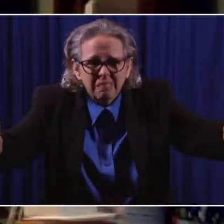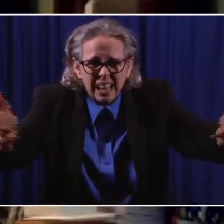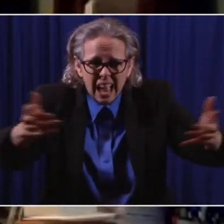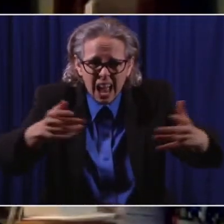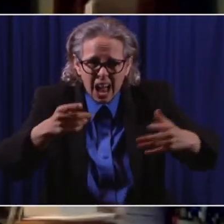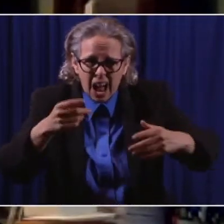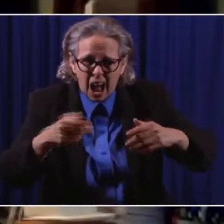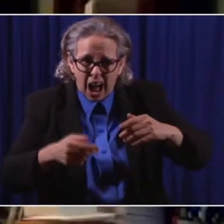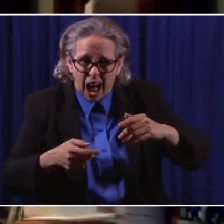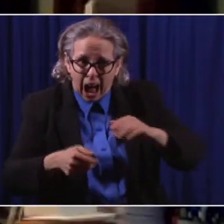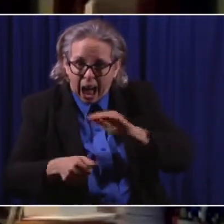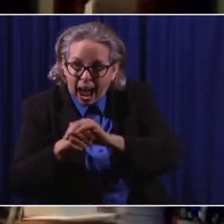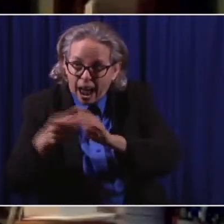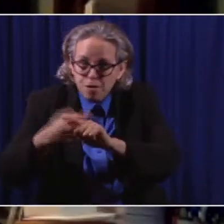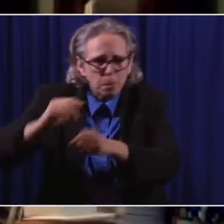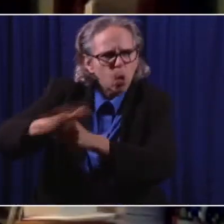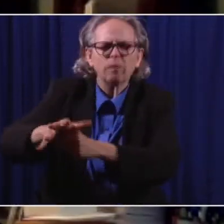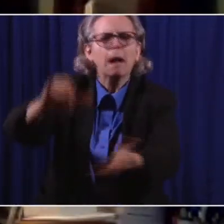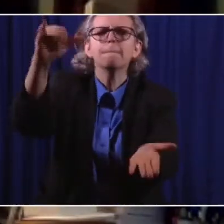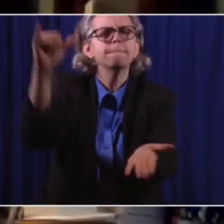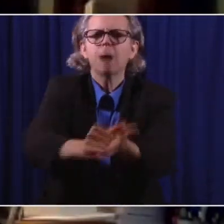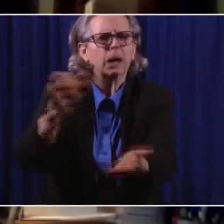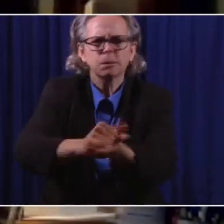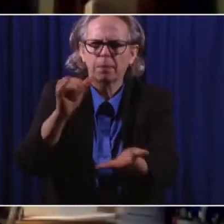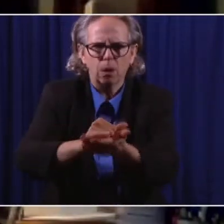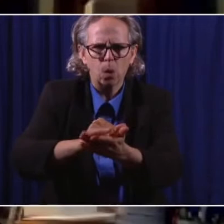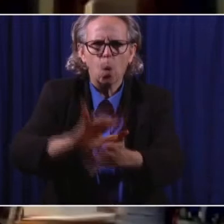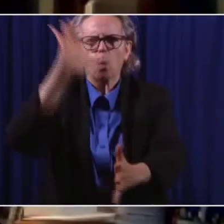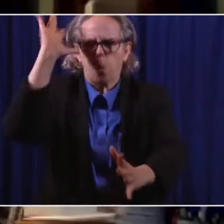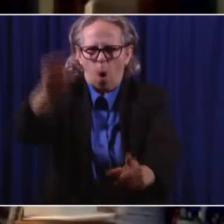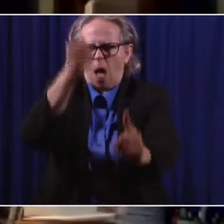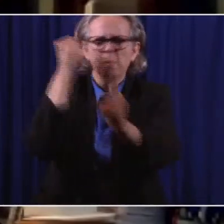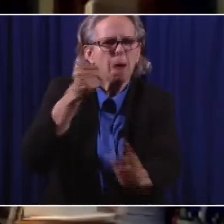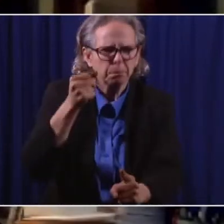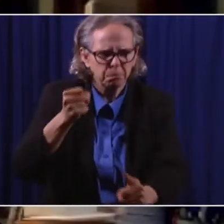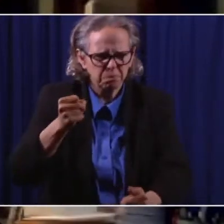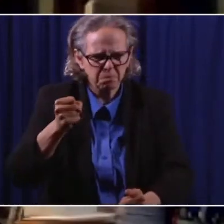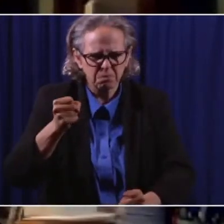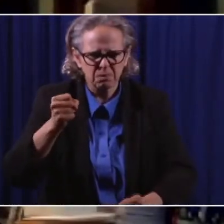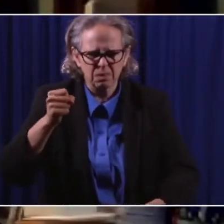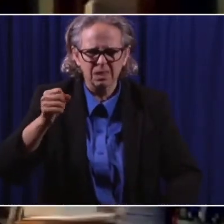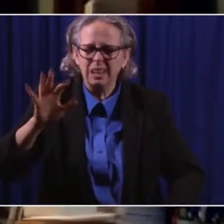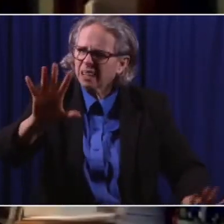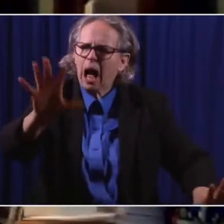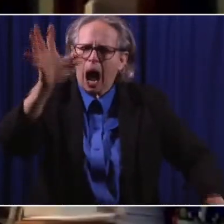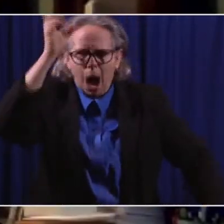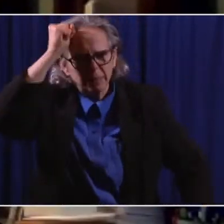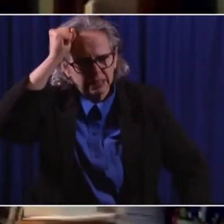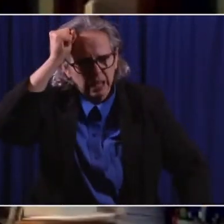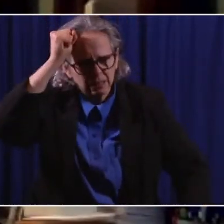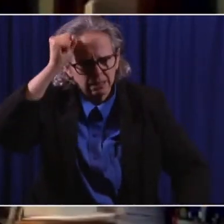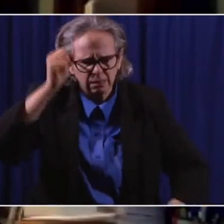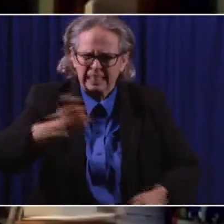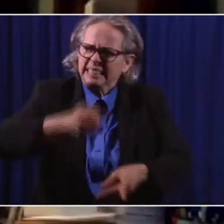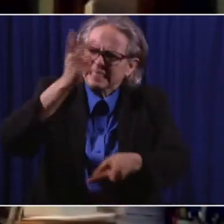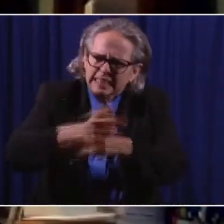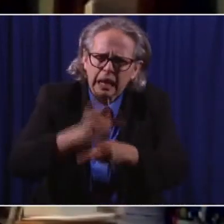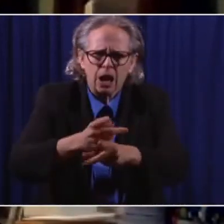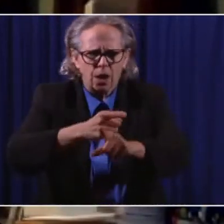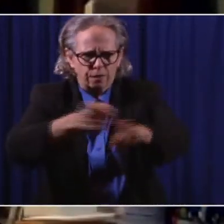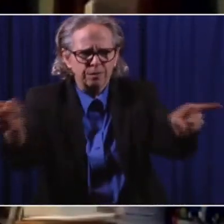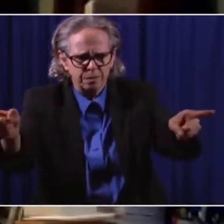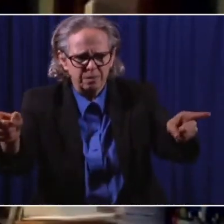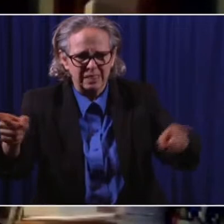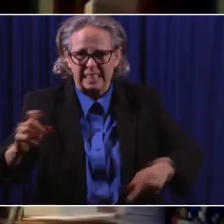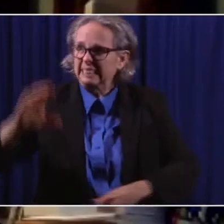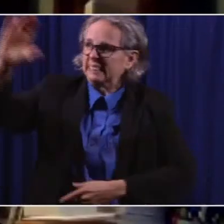virus if you're not going to take this common sense steps that the CDC and the NIH have recommended to us. Wear